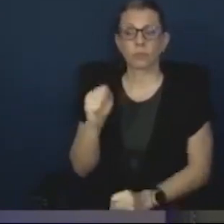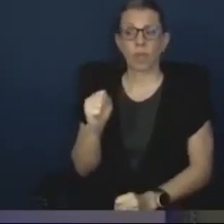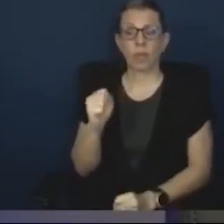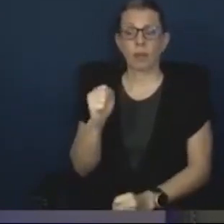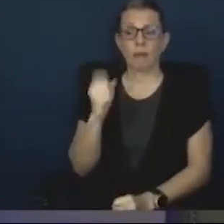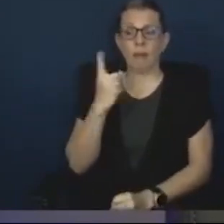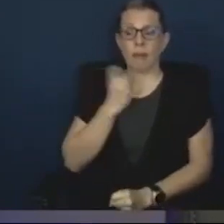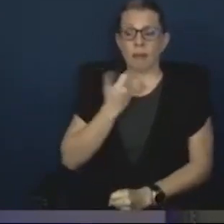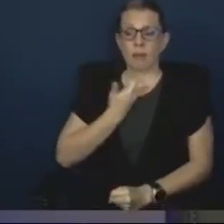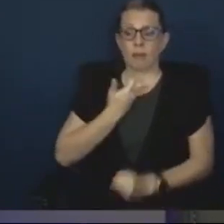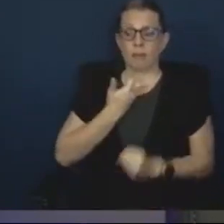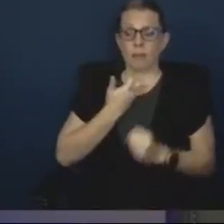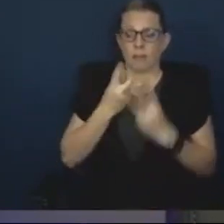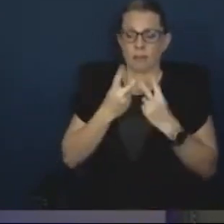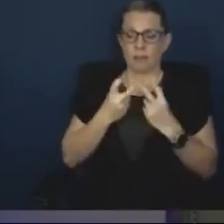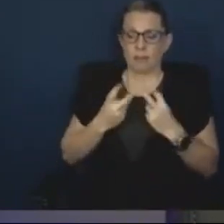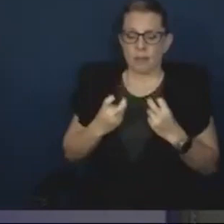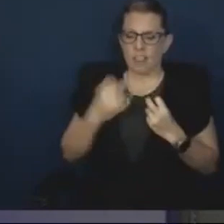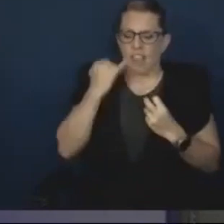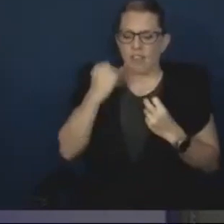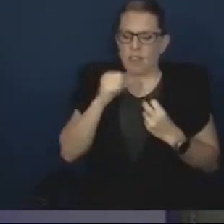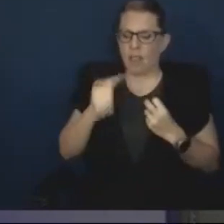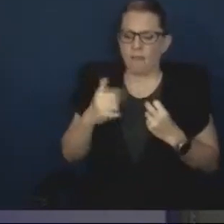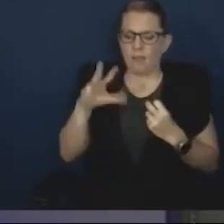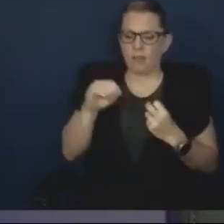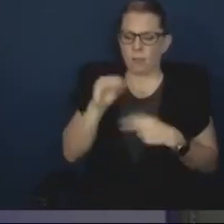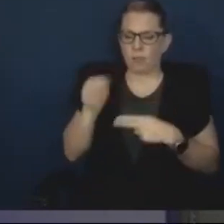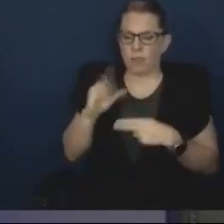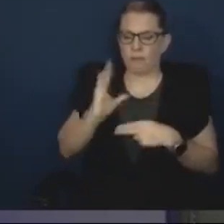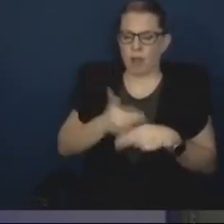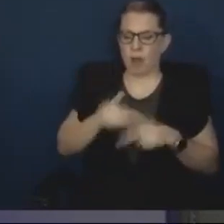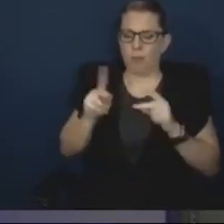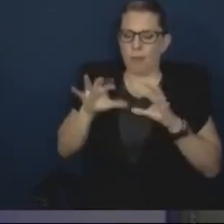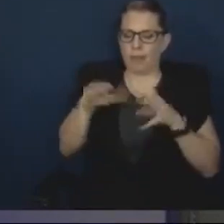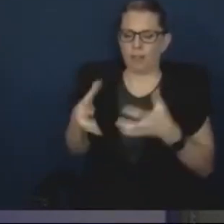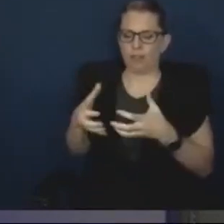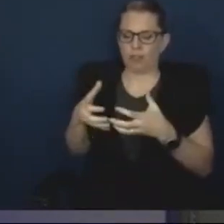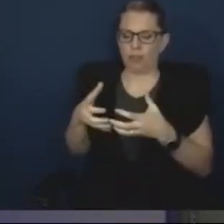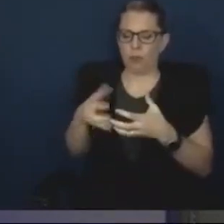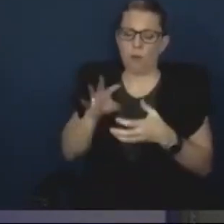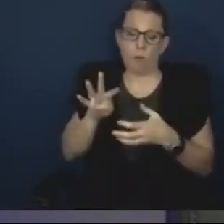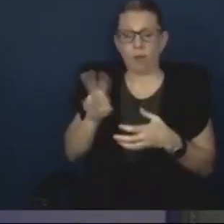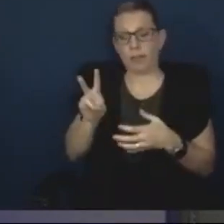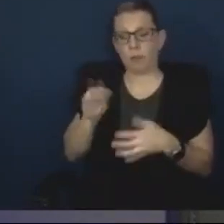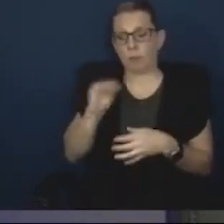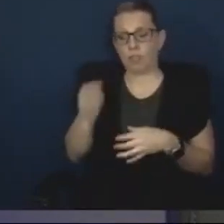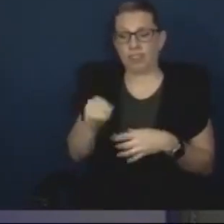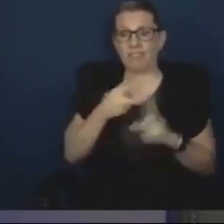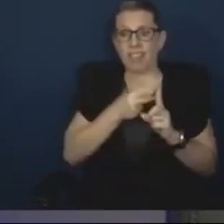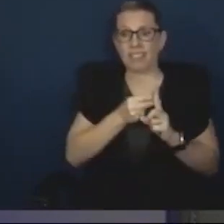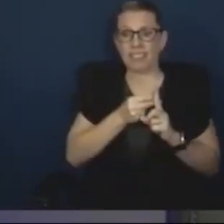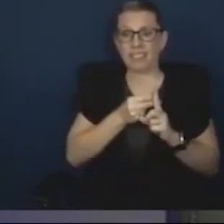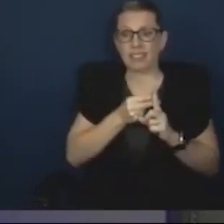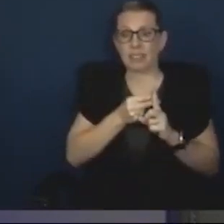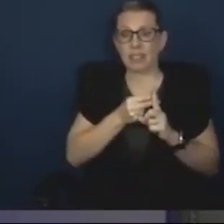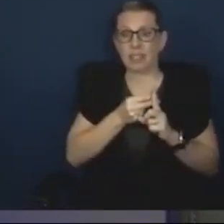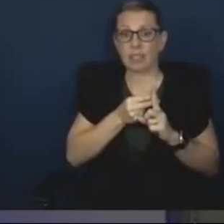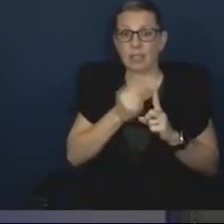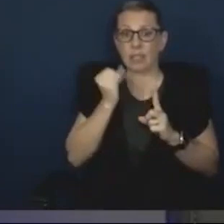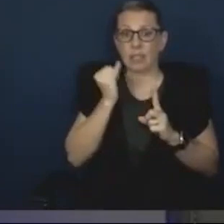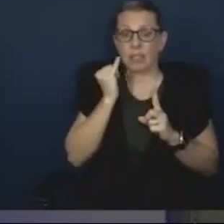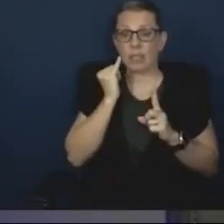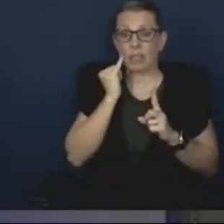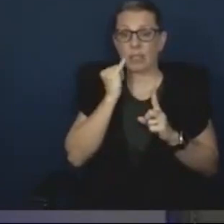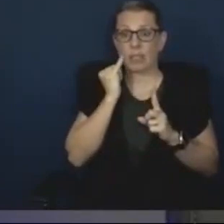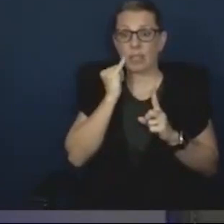if we didn't have 50% of our population in our metropolitan area, or 47% of them vaccinated? If that was still zero, yeah, where would we be